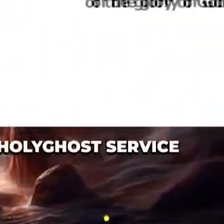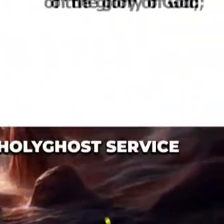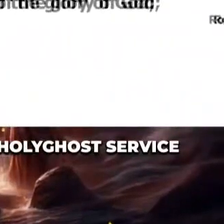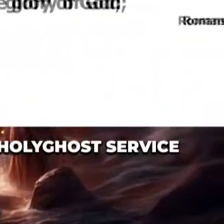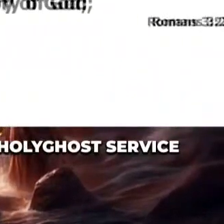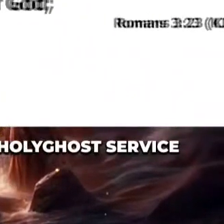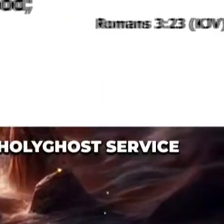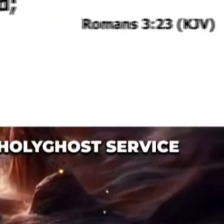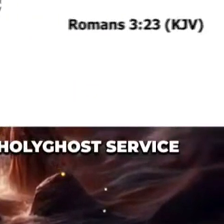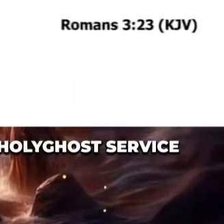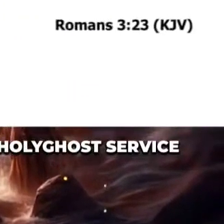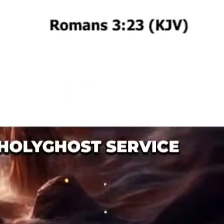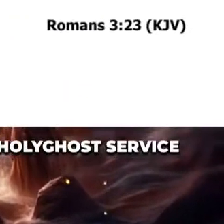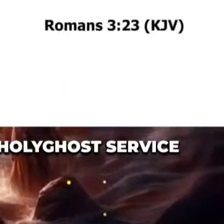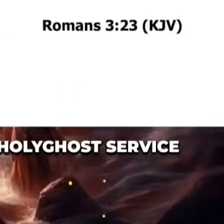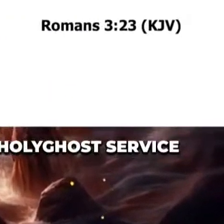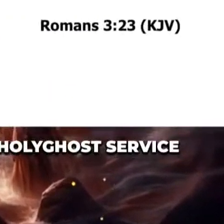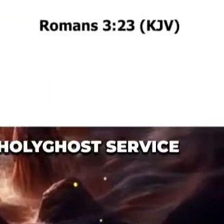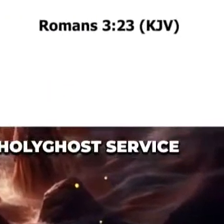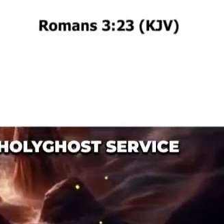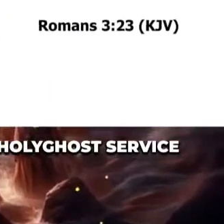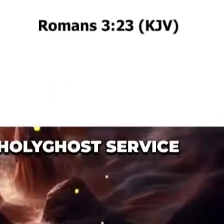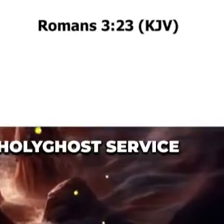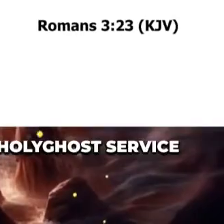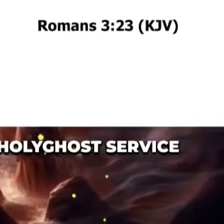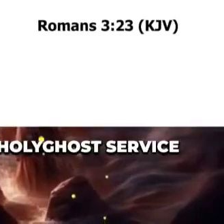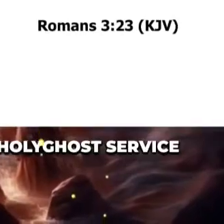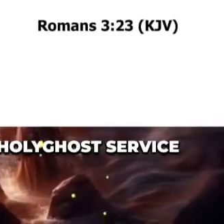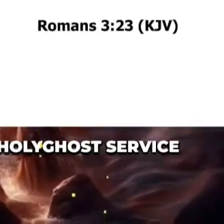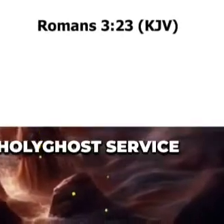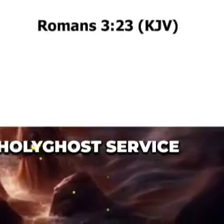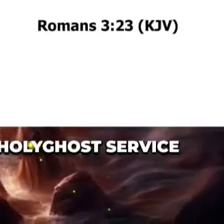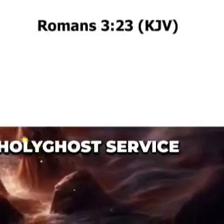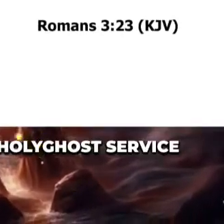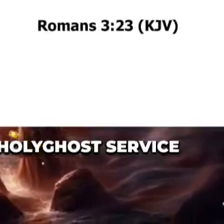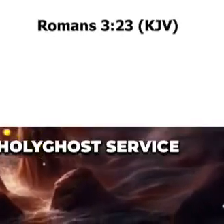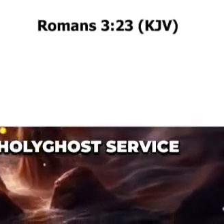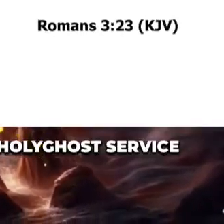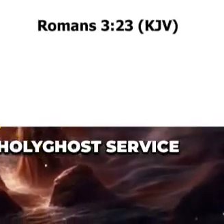We have a remarkable encounter with the wind of change,